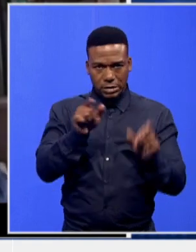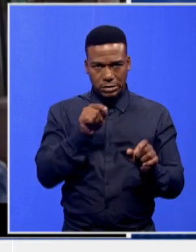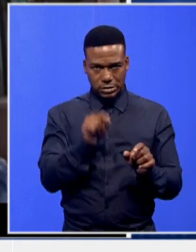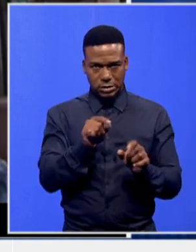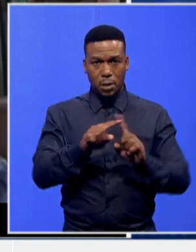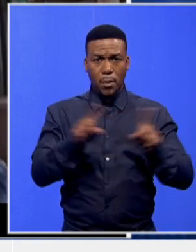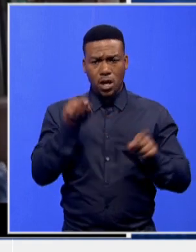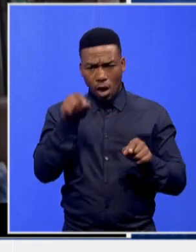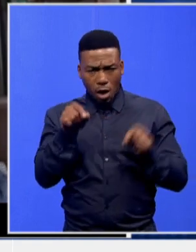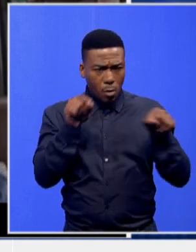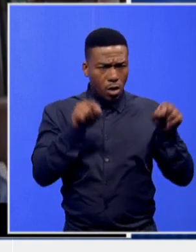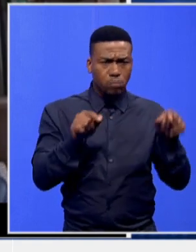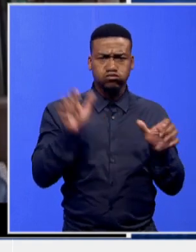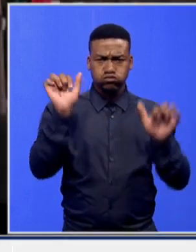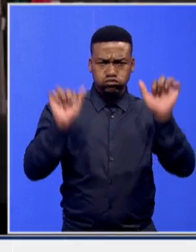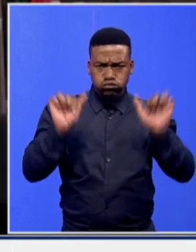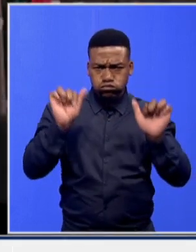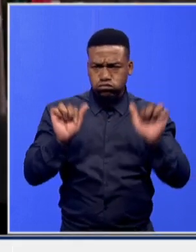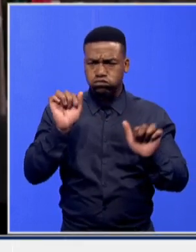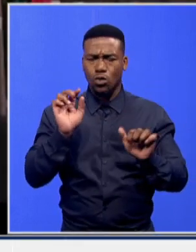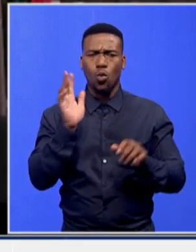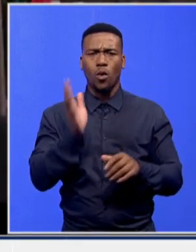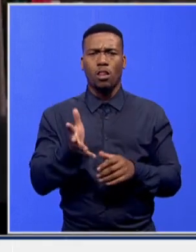full. Okay, well, the